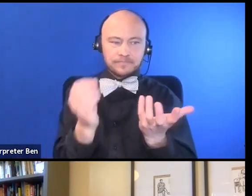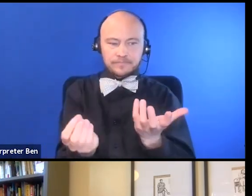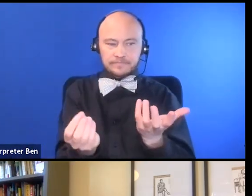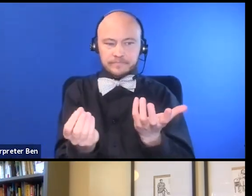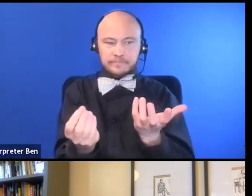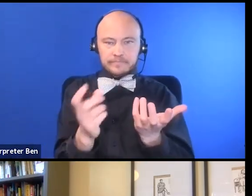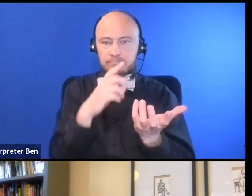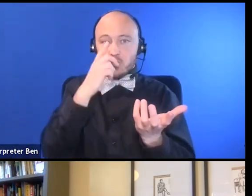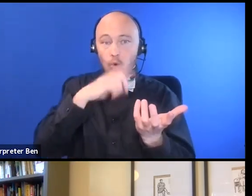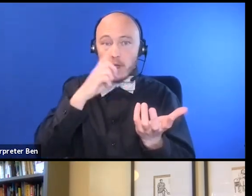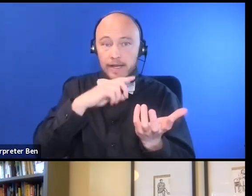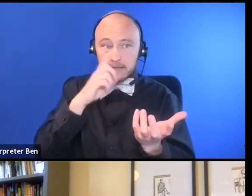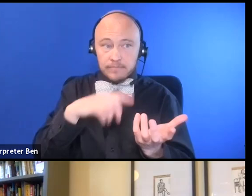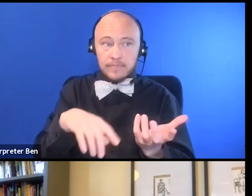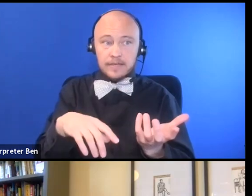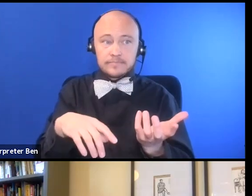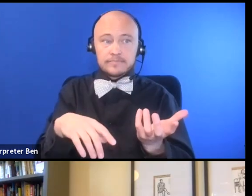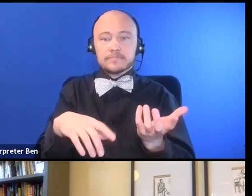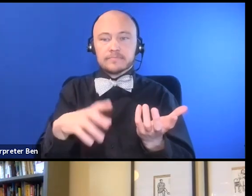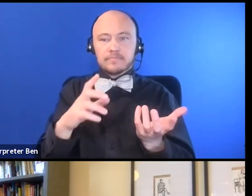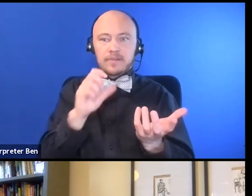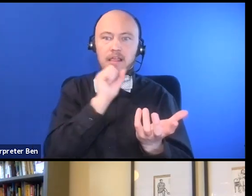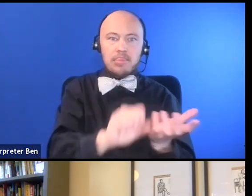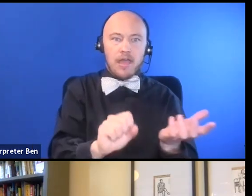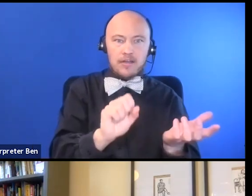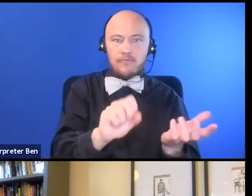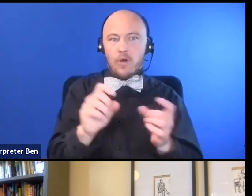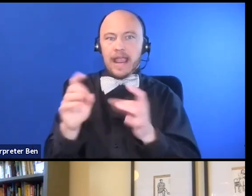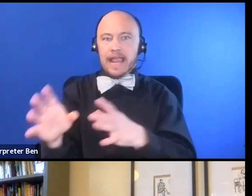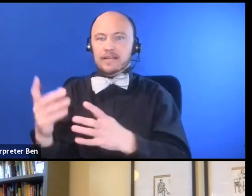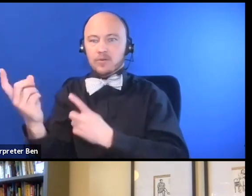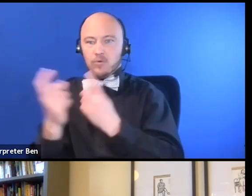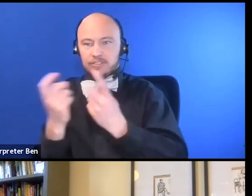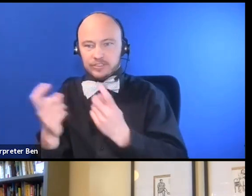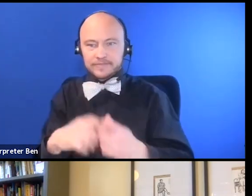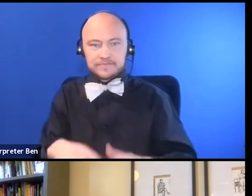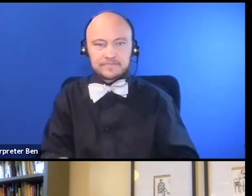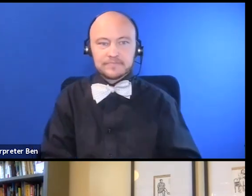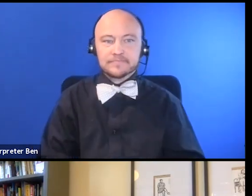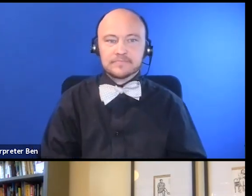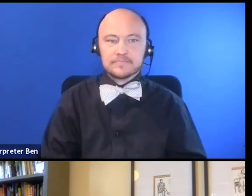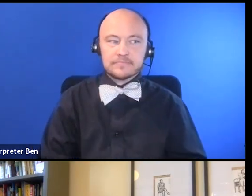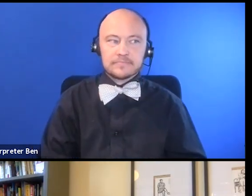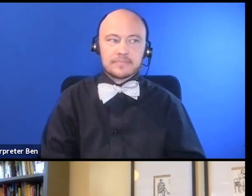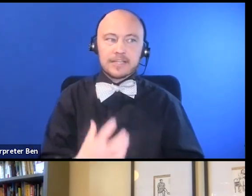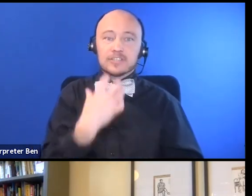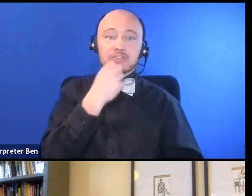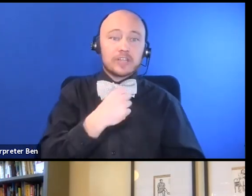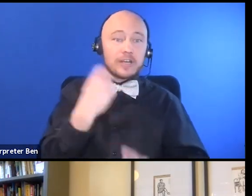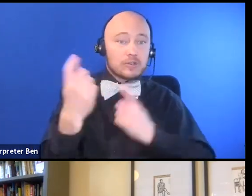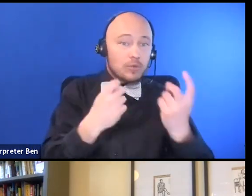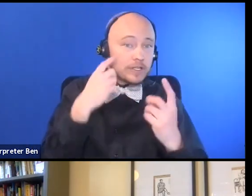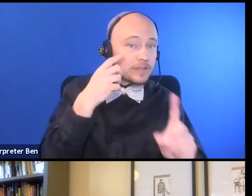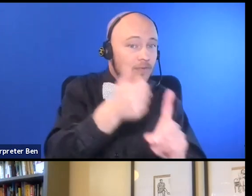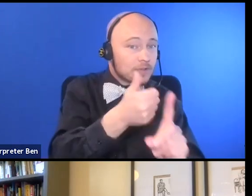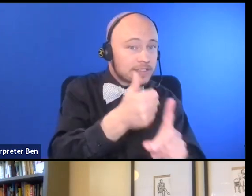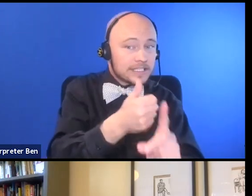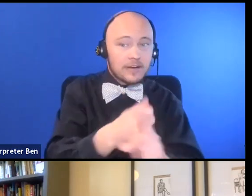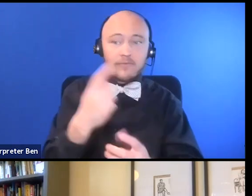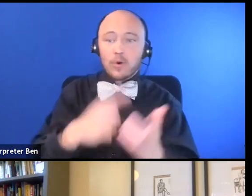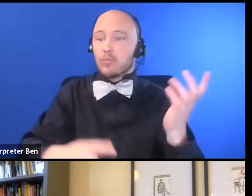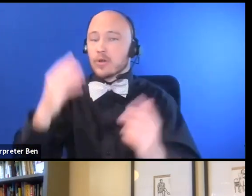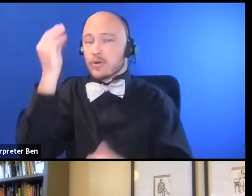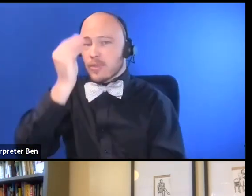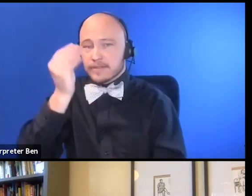I didn't mind, but it is kind of like a love it or hate it question, I think. Or is this a beloved question for you? Or what are your